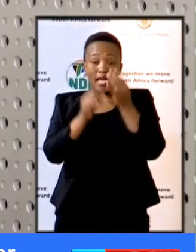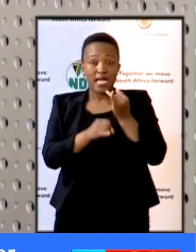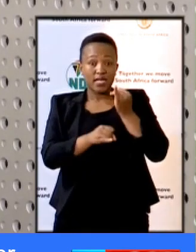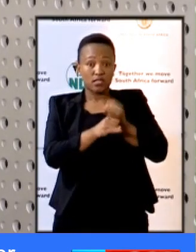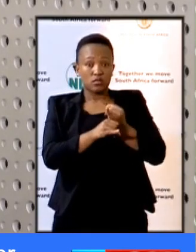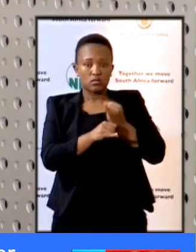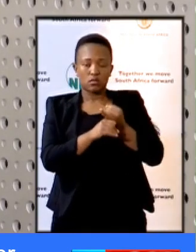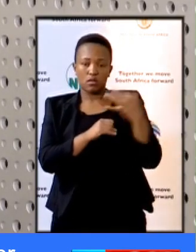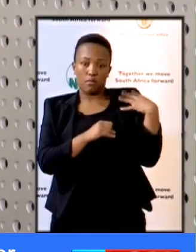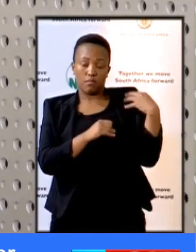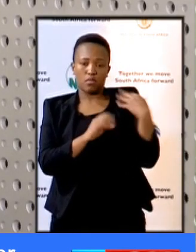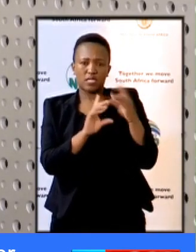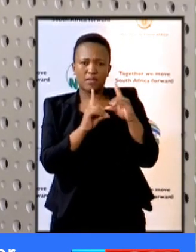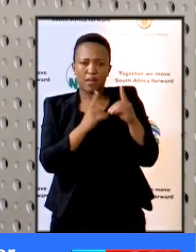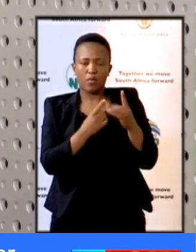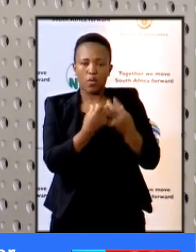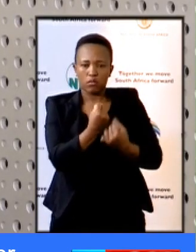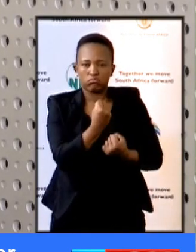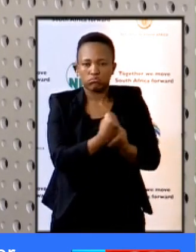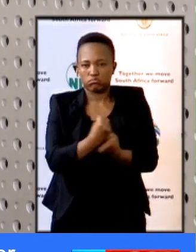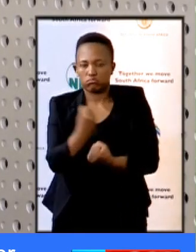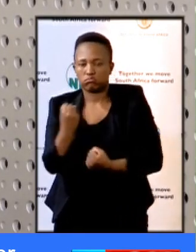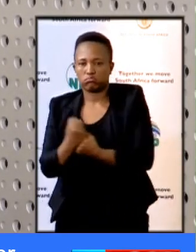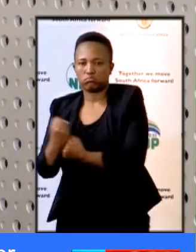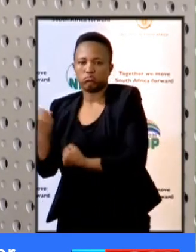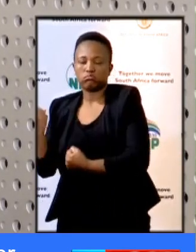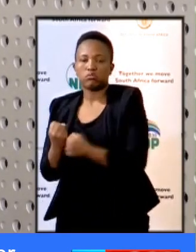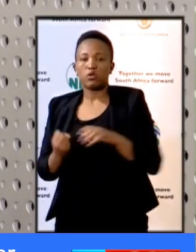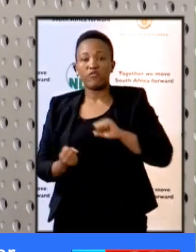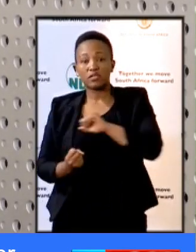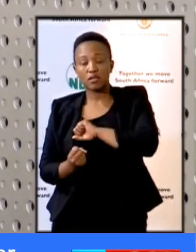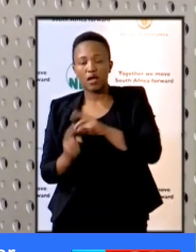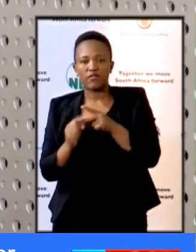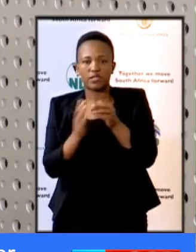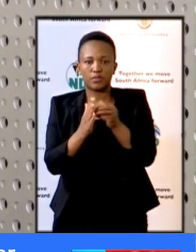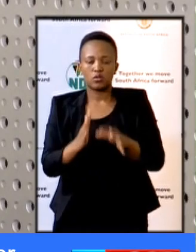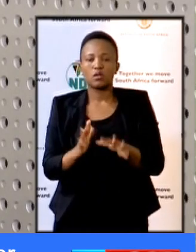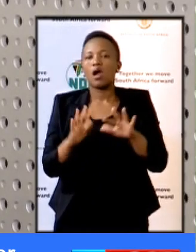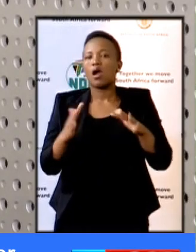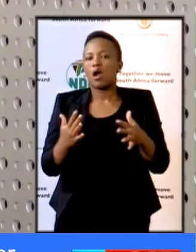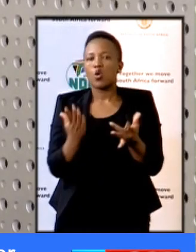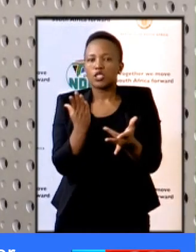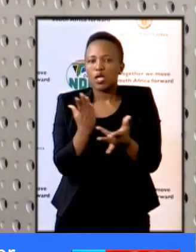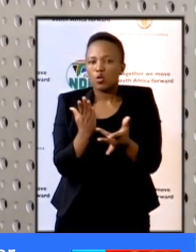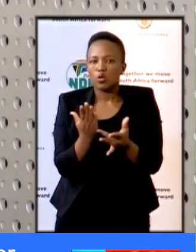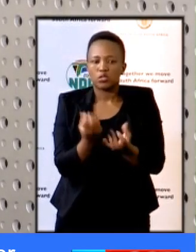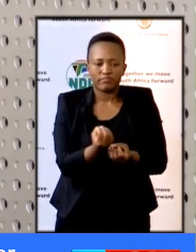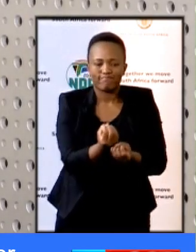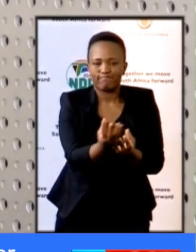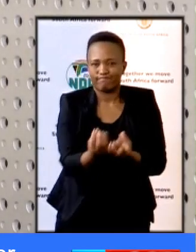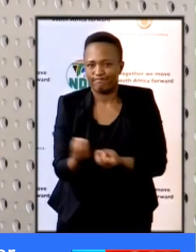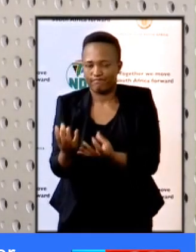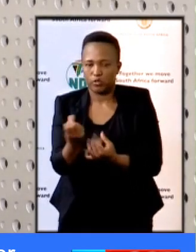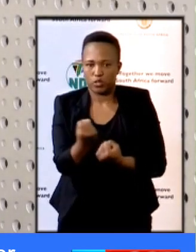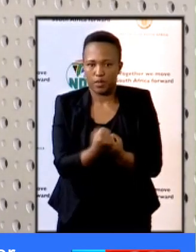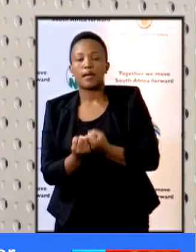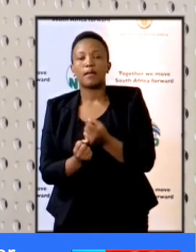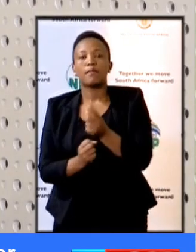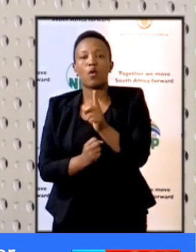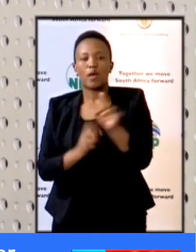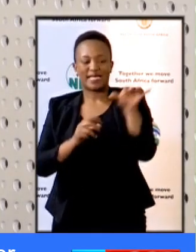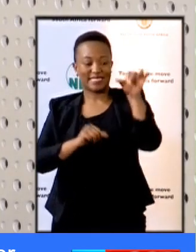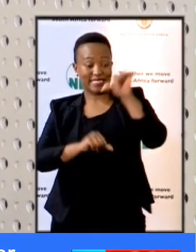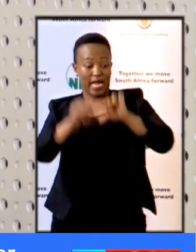to academic staff and students in respect of the necessary technologies set by the Center for Industrial and